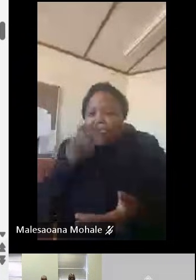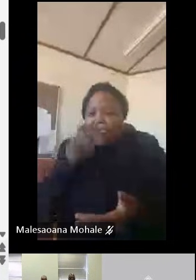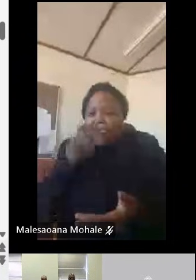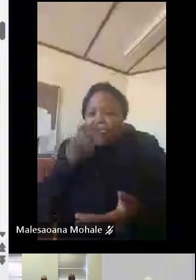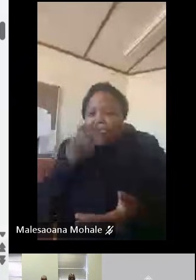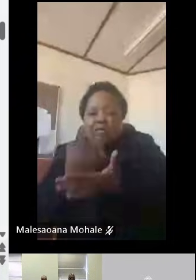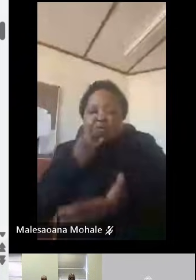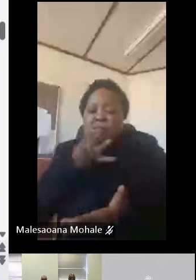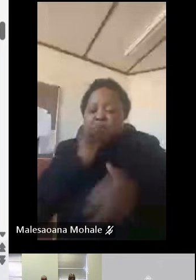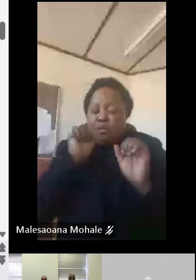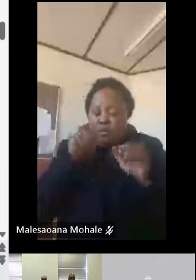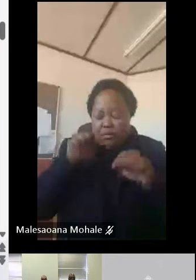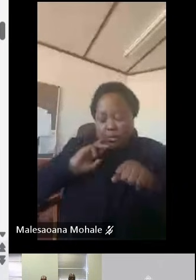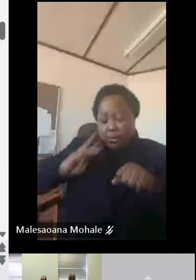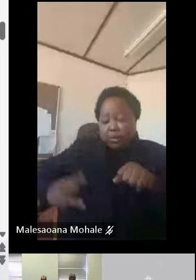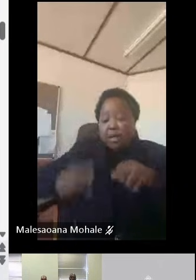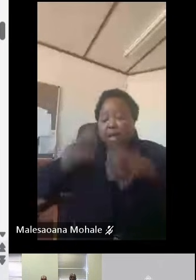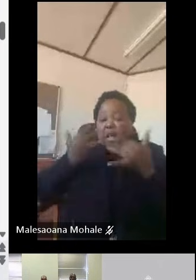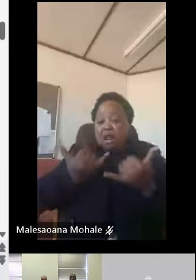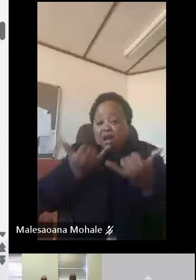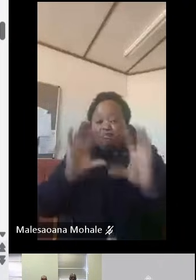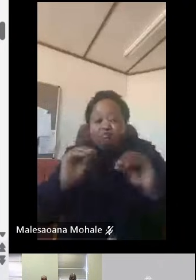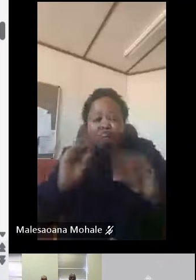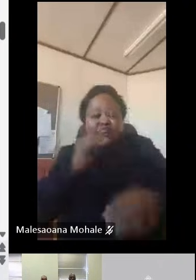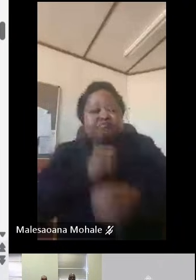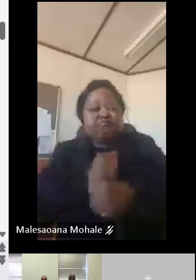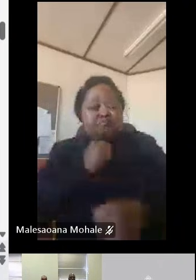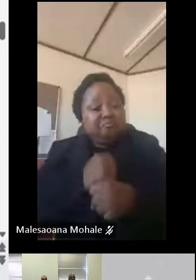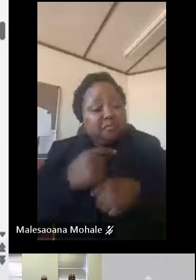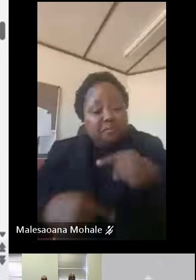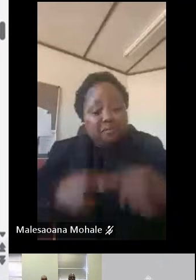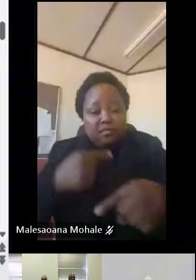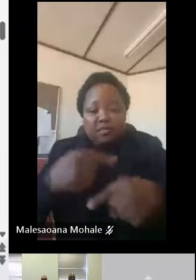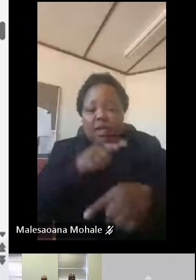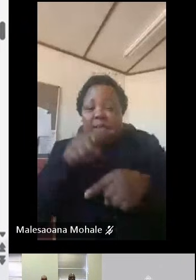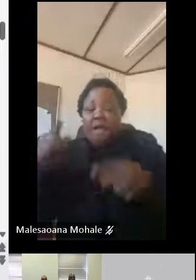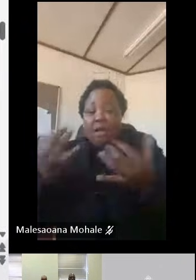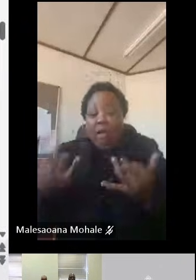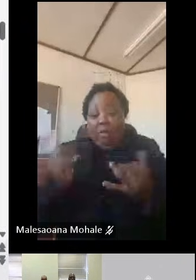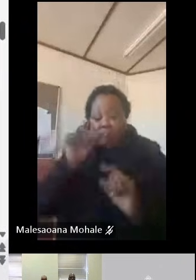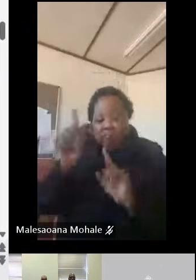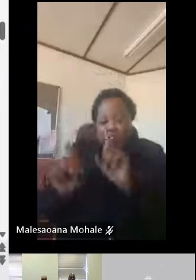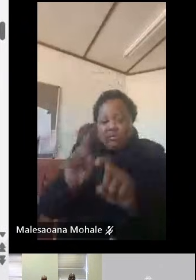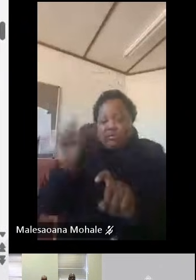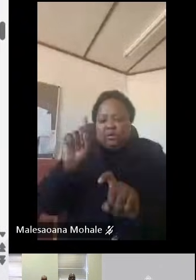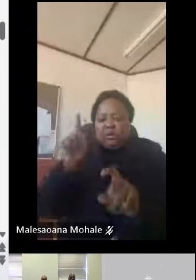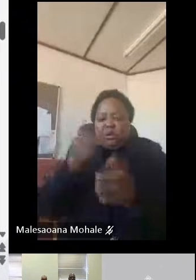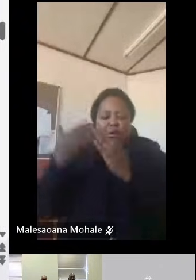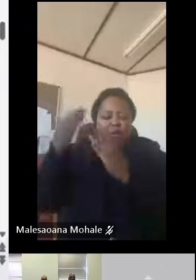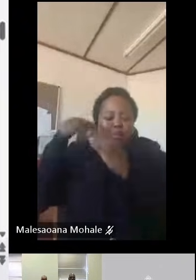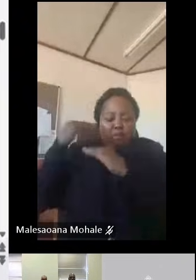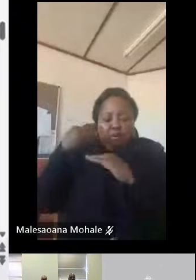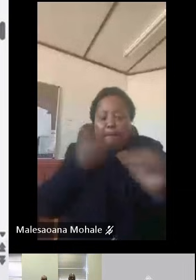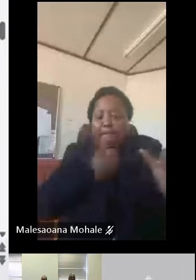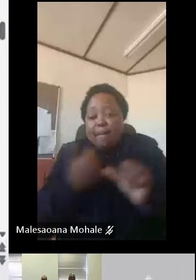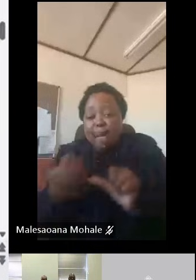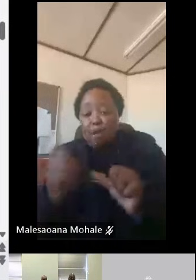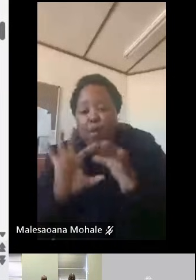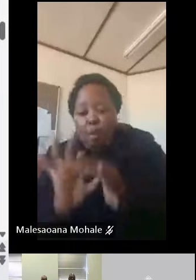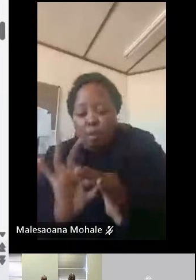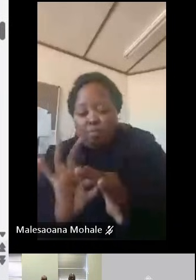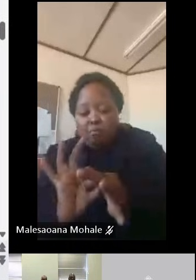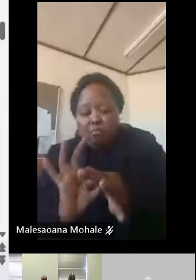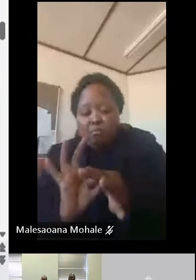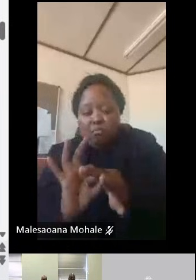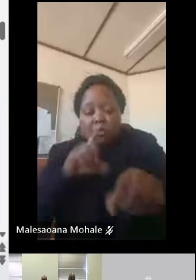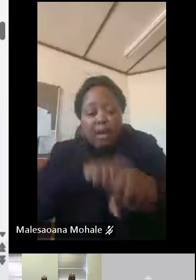women also working. But the question is, when you go back home, the responsibility of